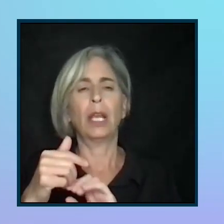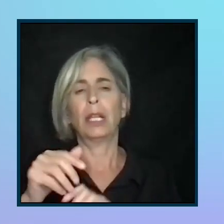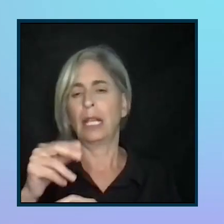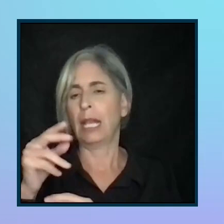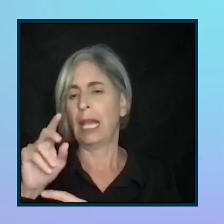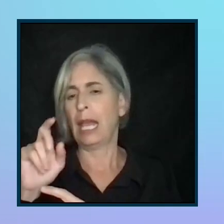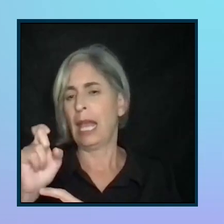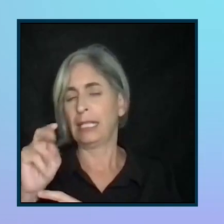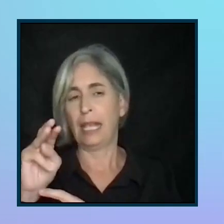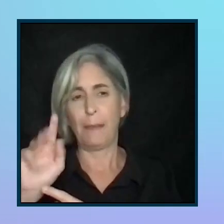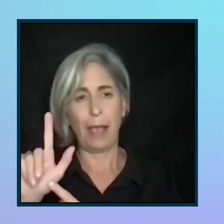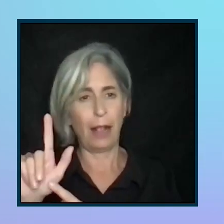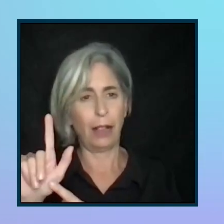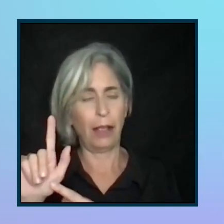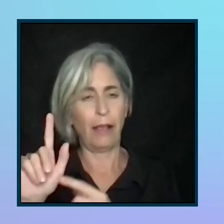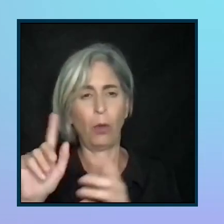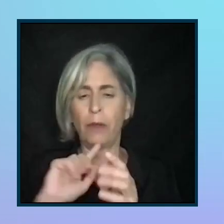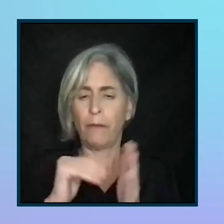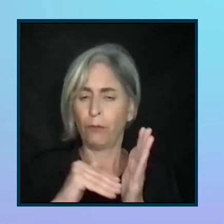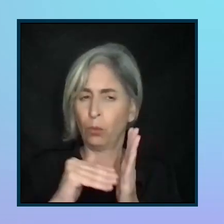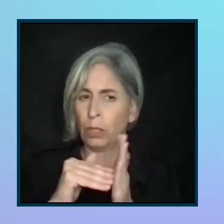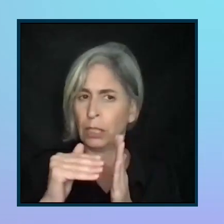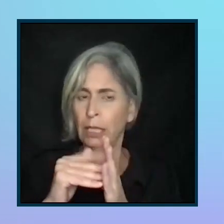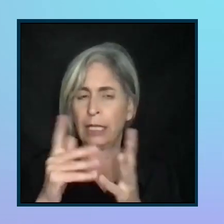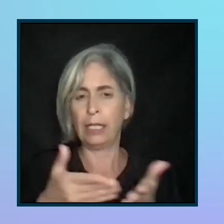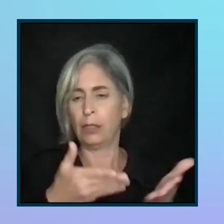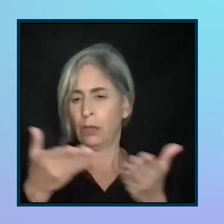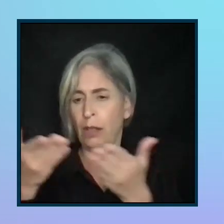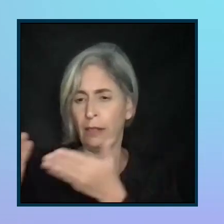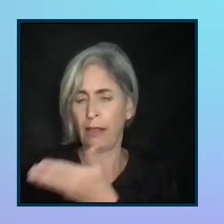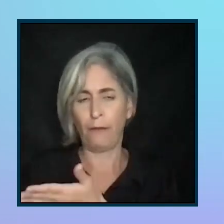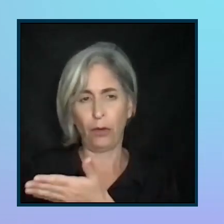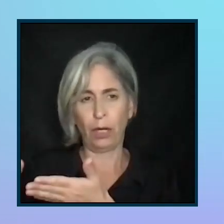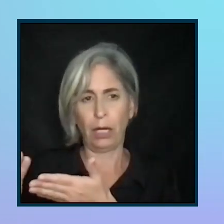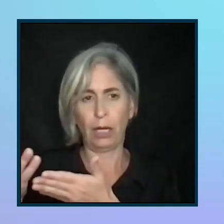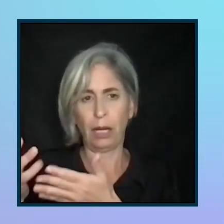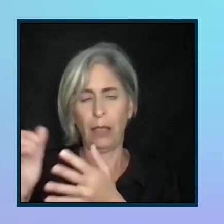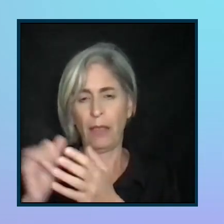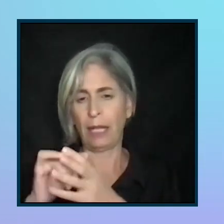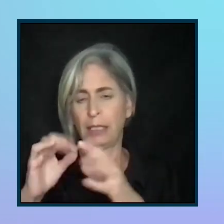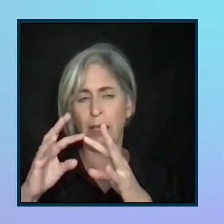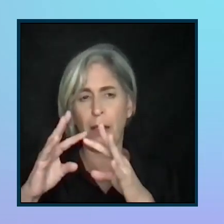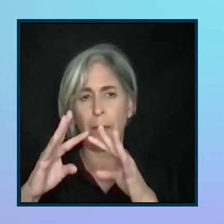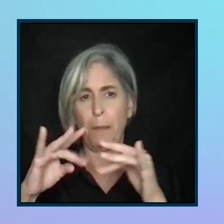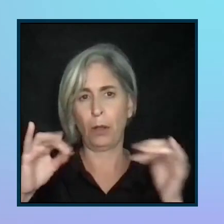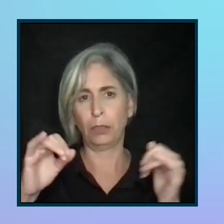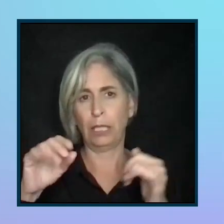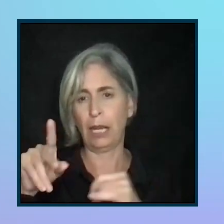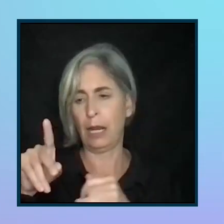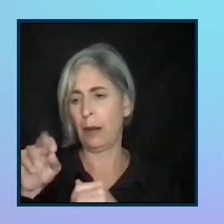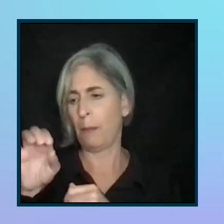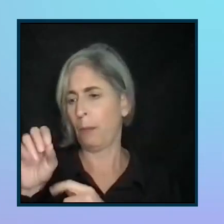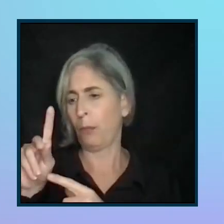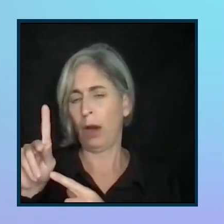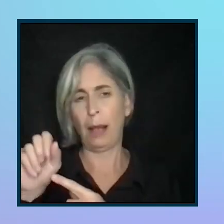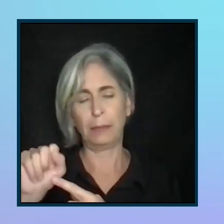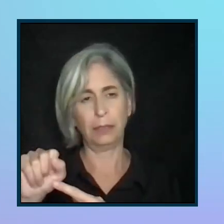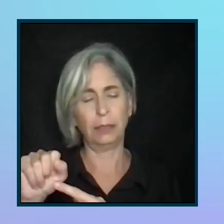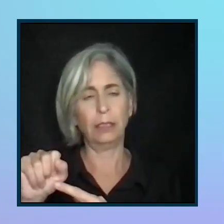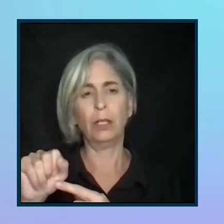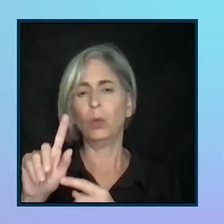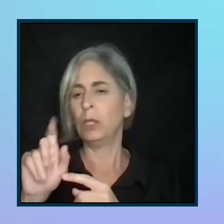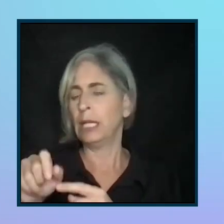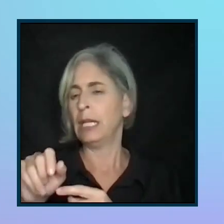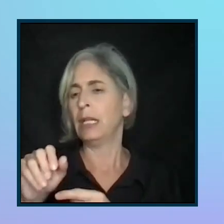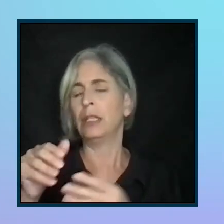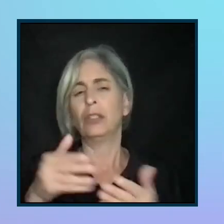XML because we very frequently have to make a delivery that is multi-pronged. We need to make a web PDF deliverable. We